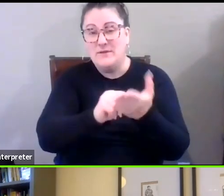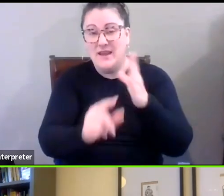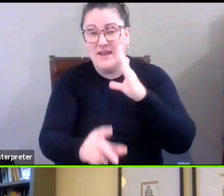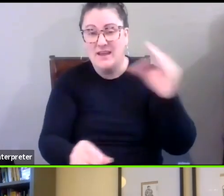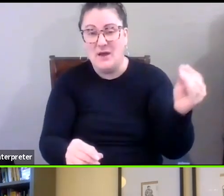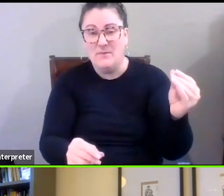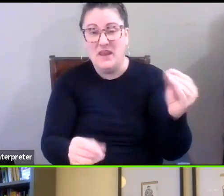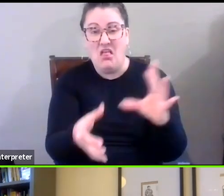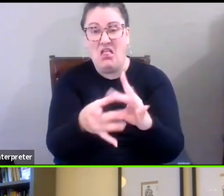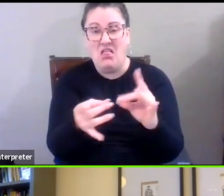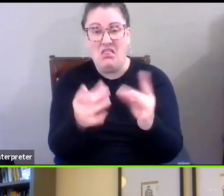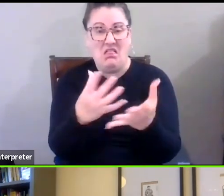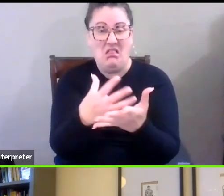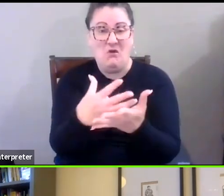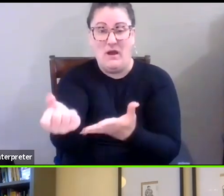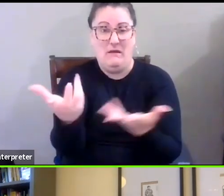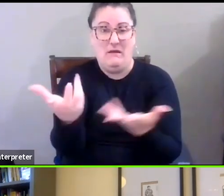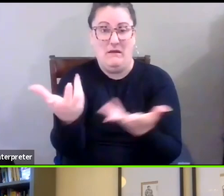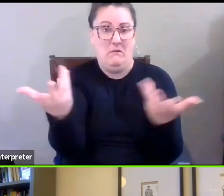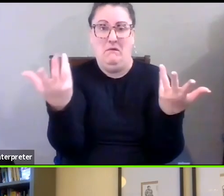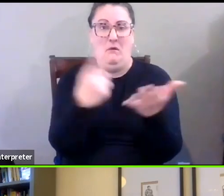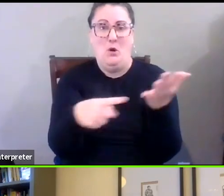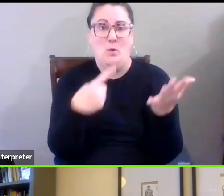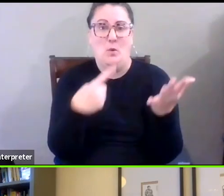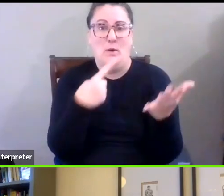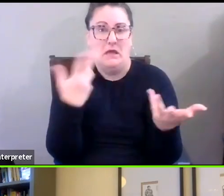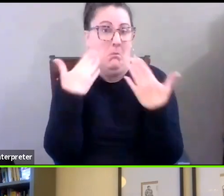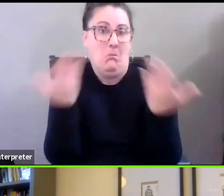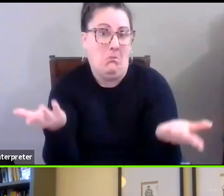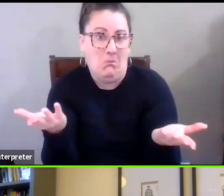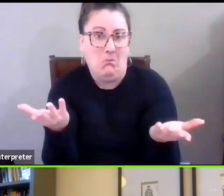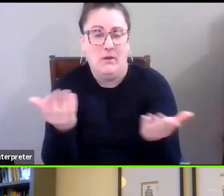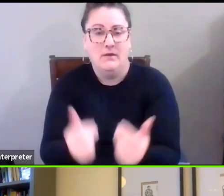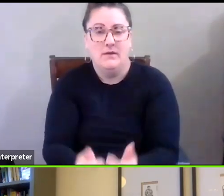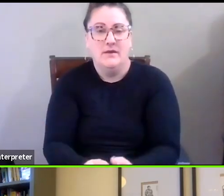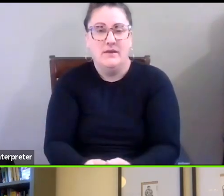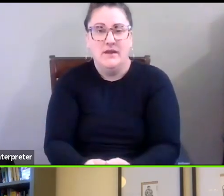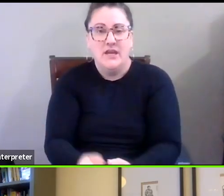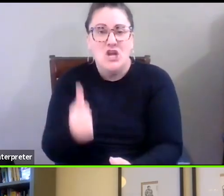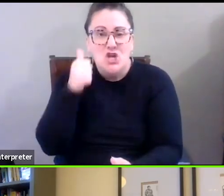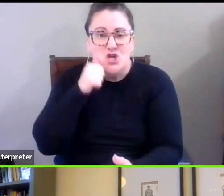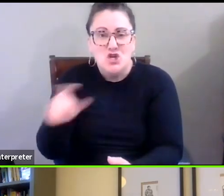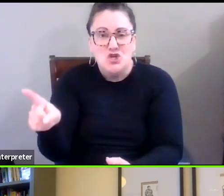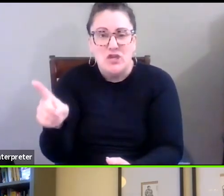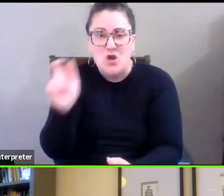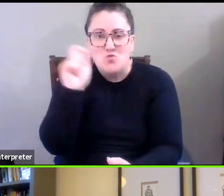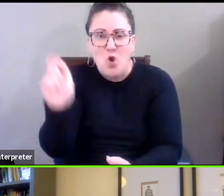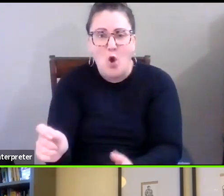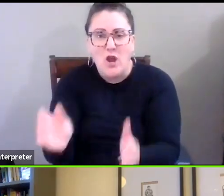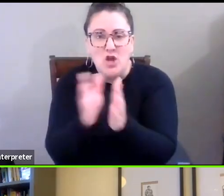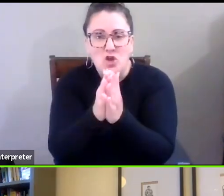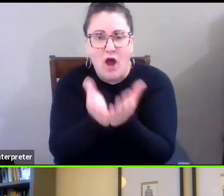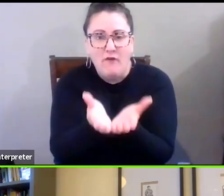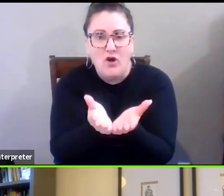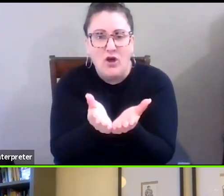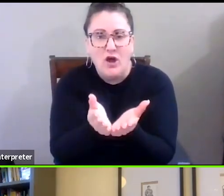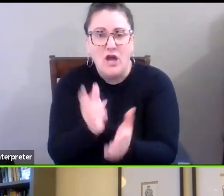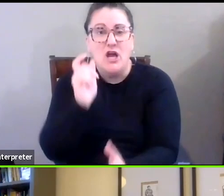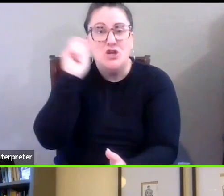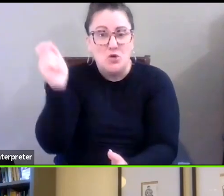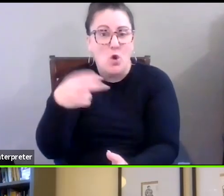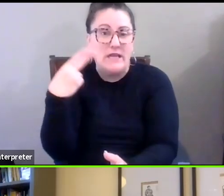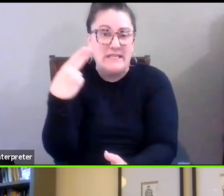to say about you. And they just don't know how. It's like she wrote a novel, folks. She wrote a